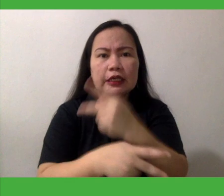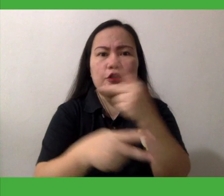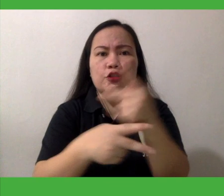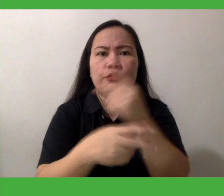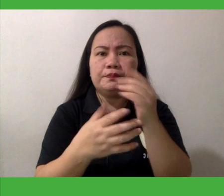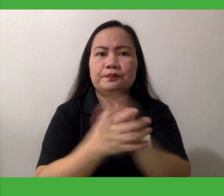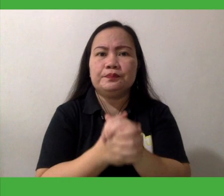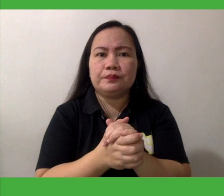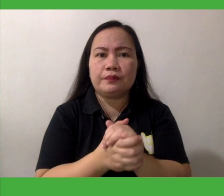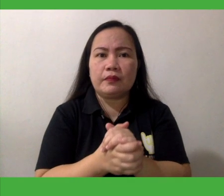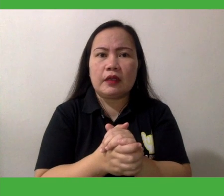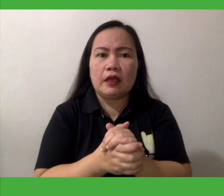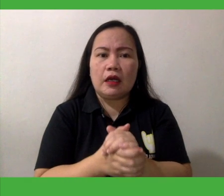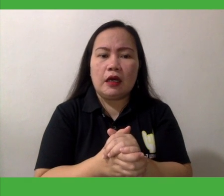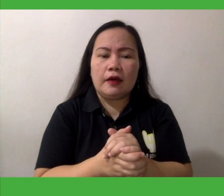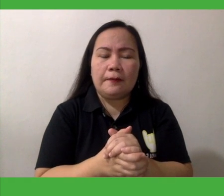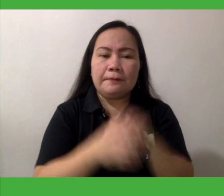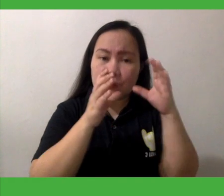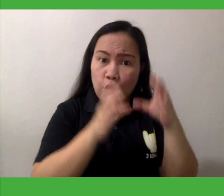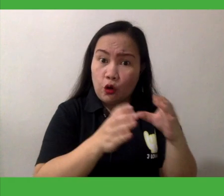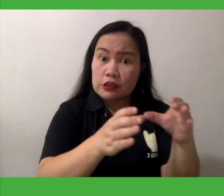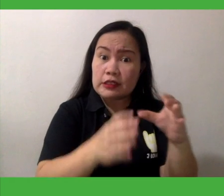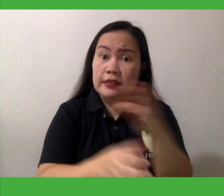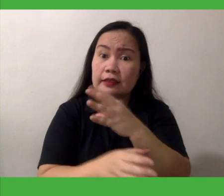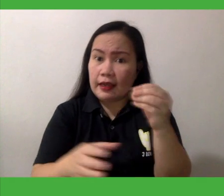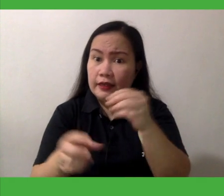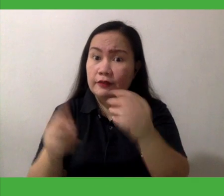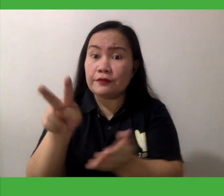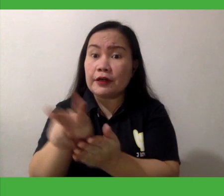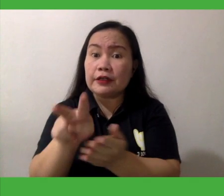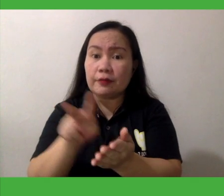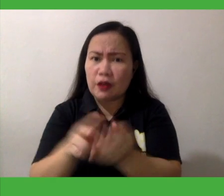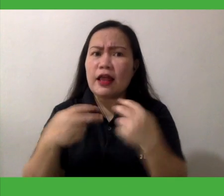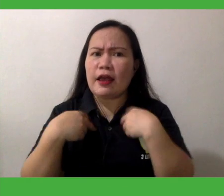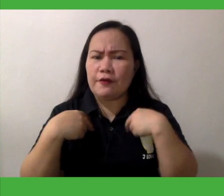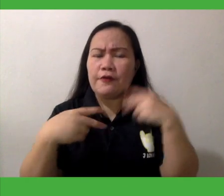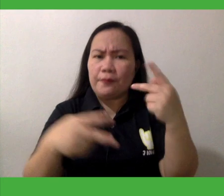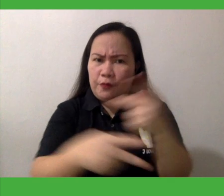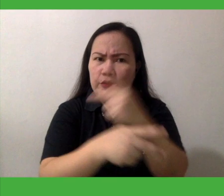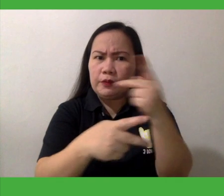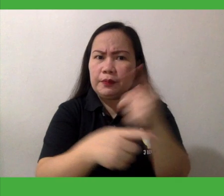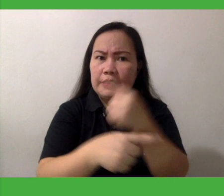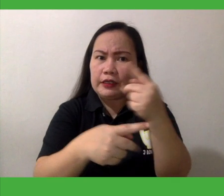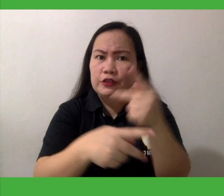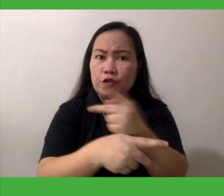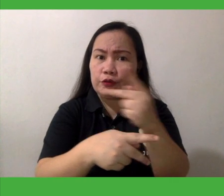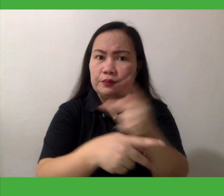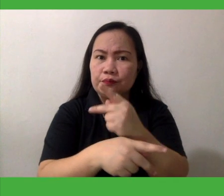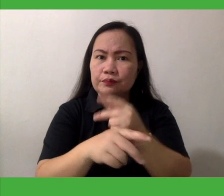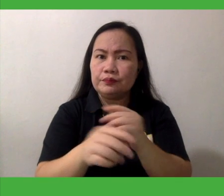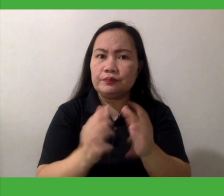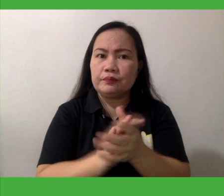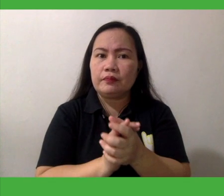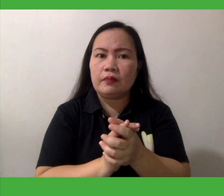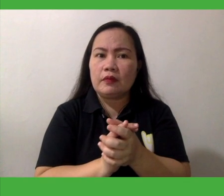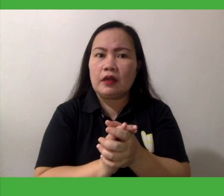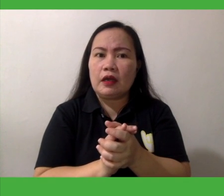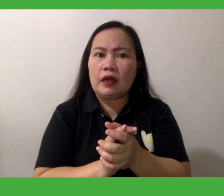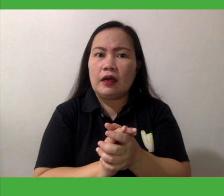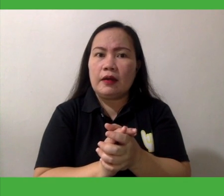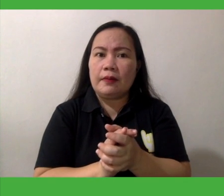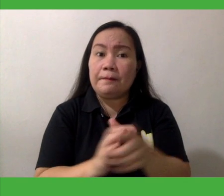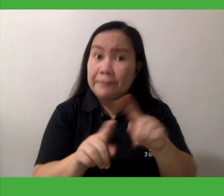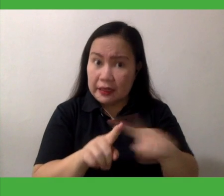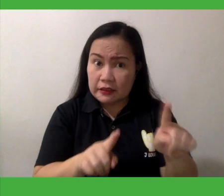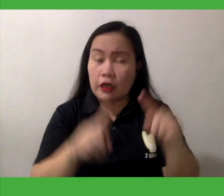kapag meron tayong constant and variable na magkasama. Kaya lang, para